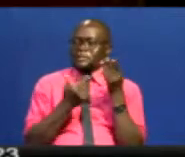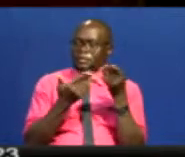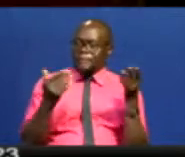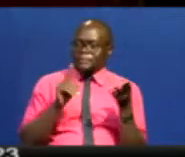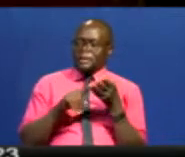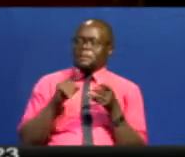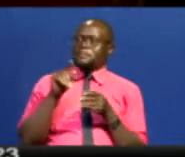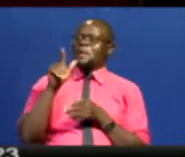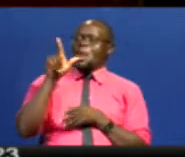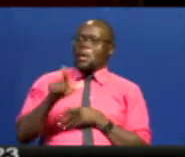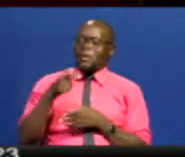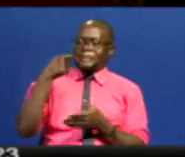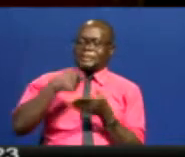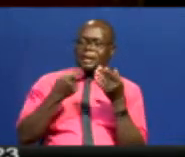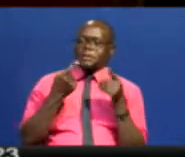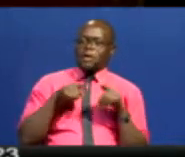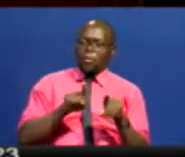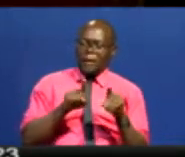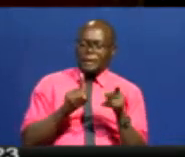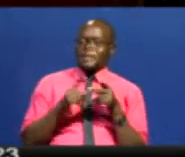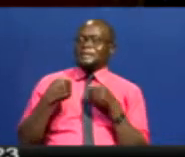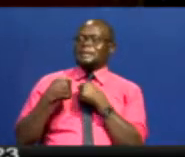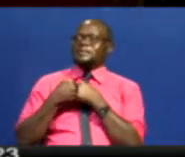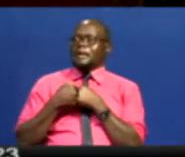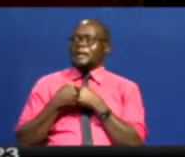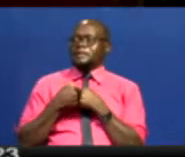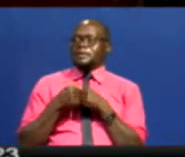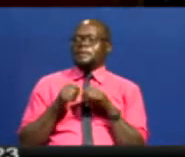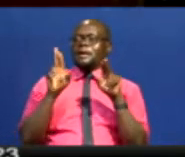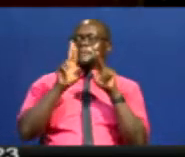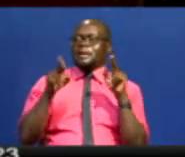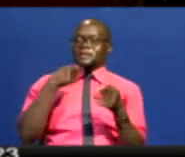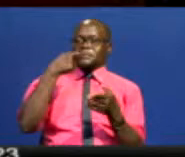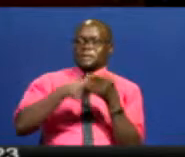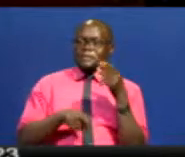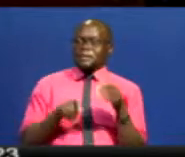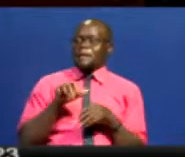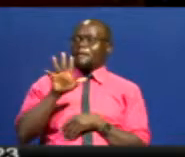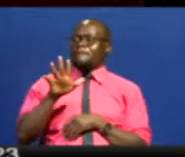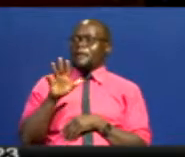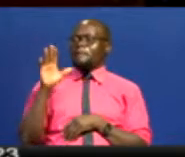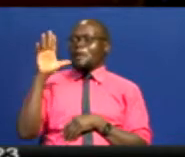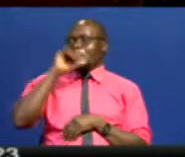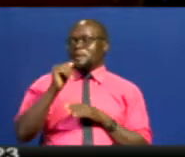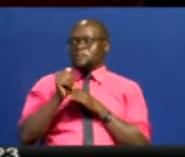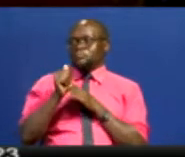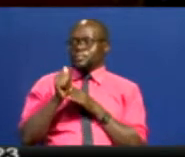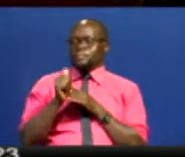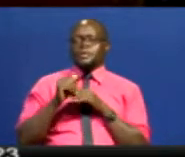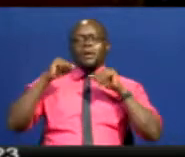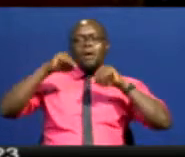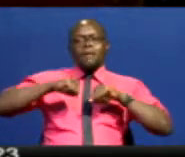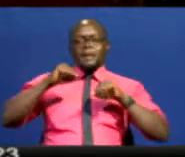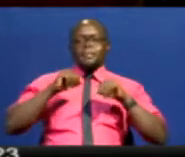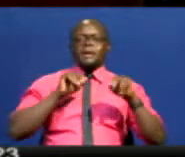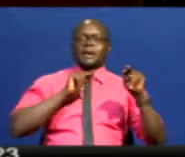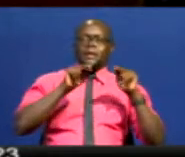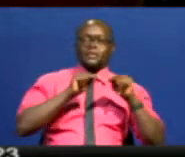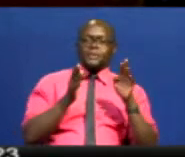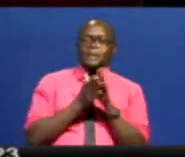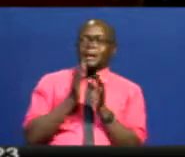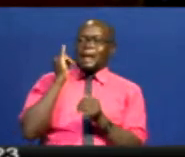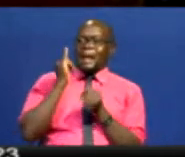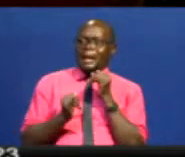tax compliance. 4, challenges in international taxation. And 5, lack of guidelines for treaty negotiation. And